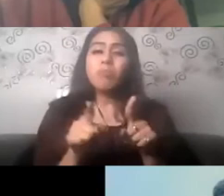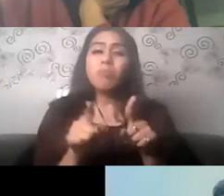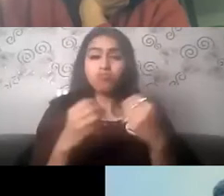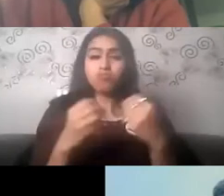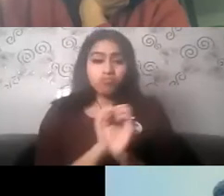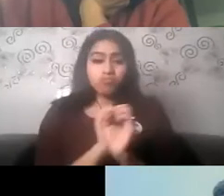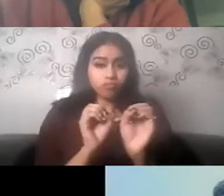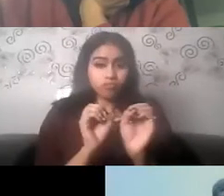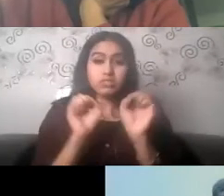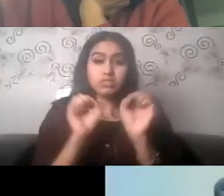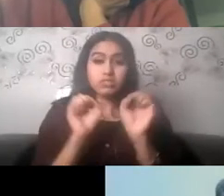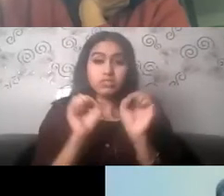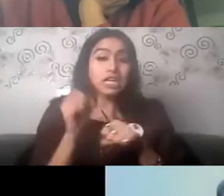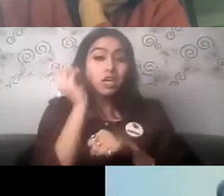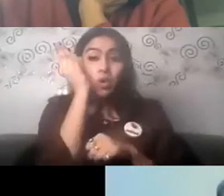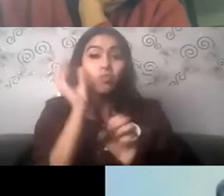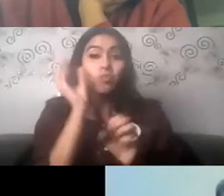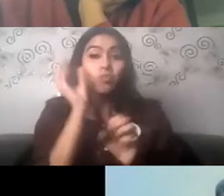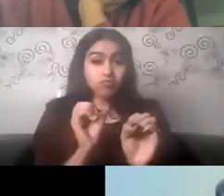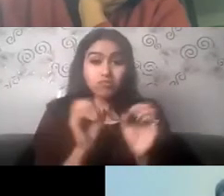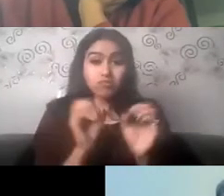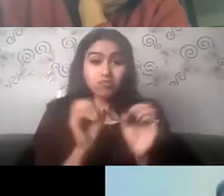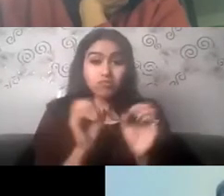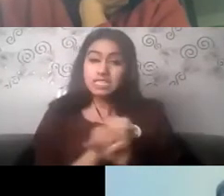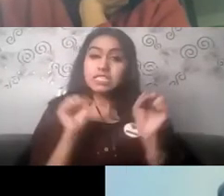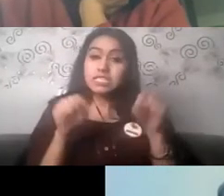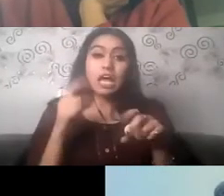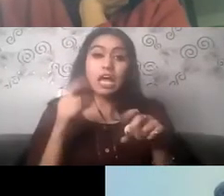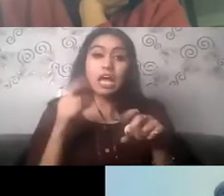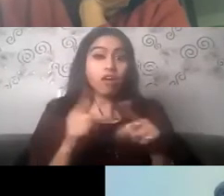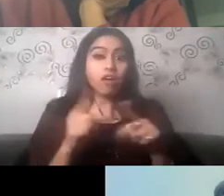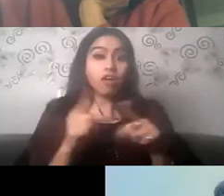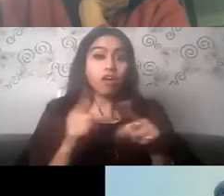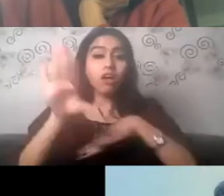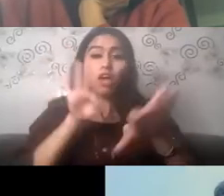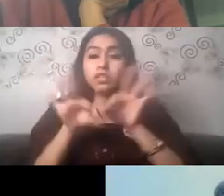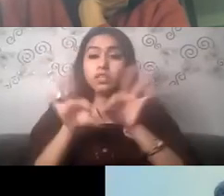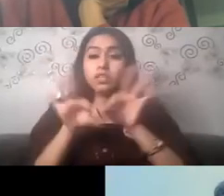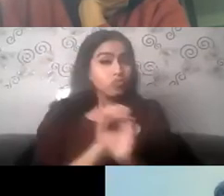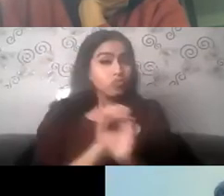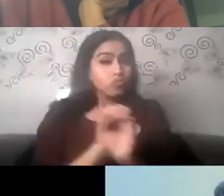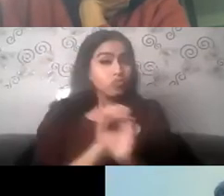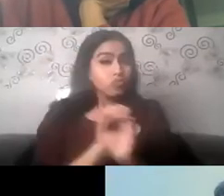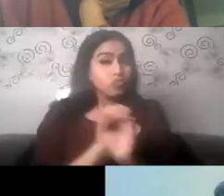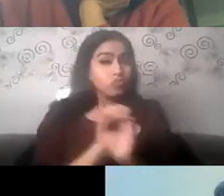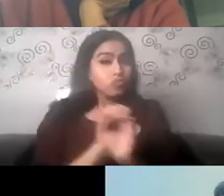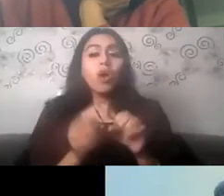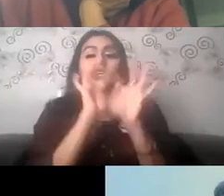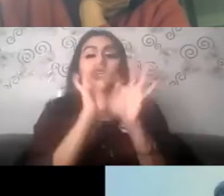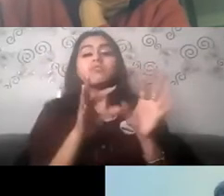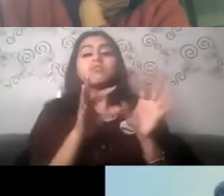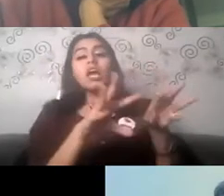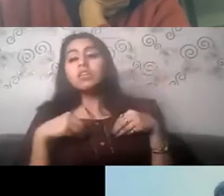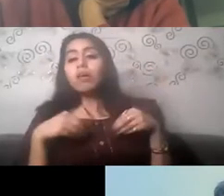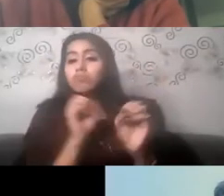was lack of awareness about employability when it comes to hiring of people with disability. Not a single Indian corporate was ready to hire people